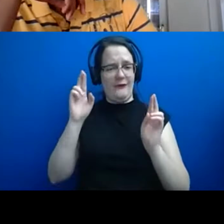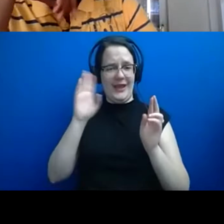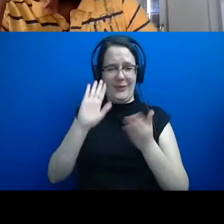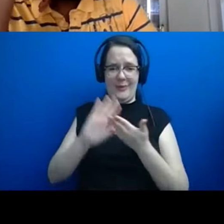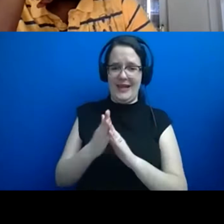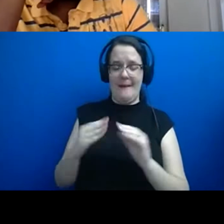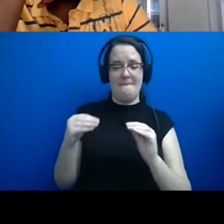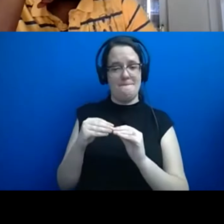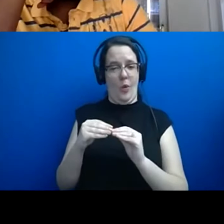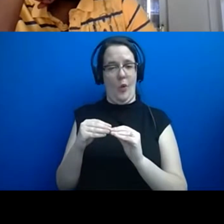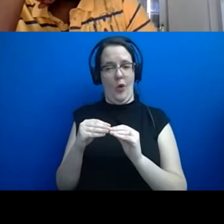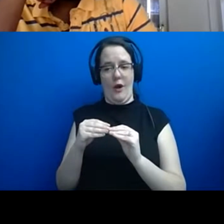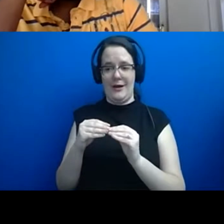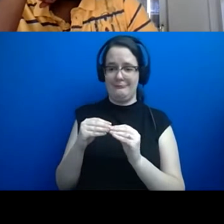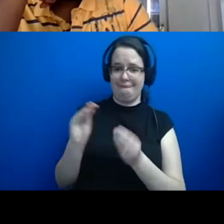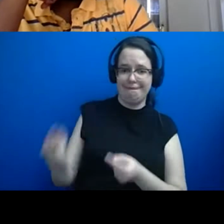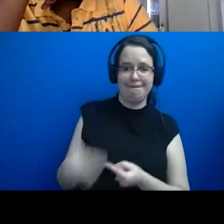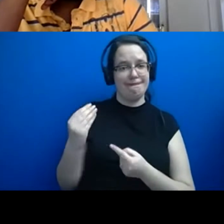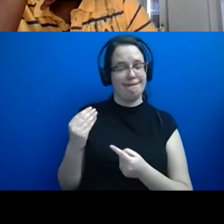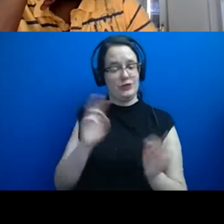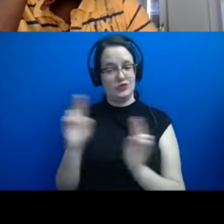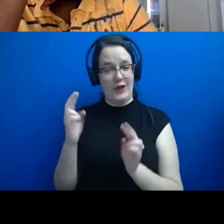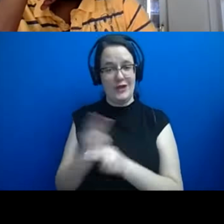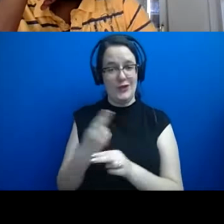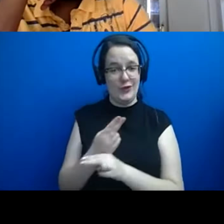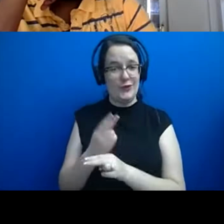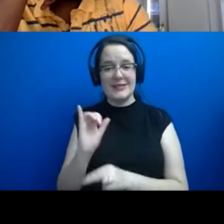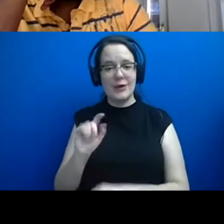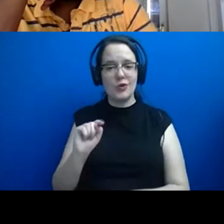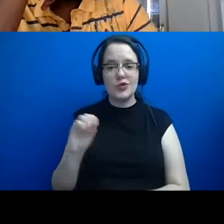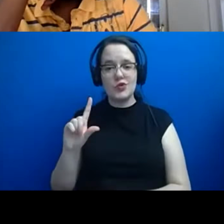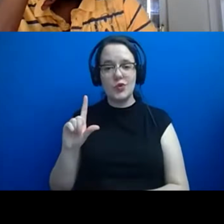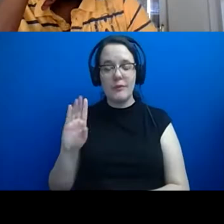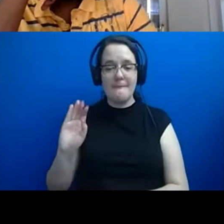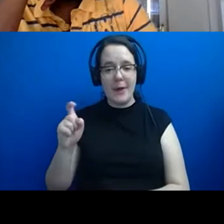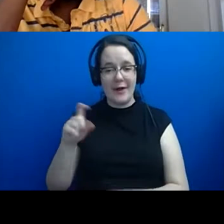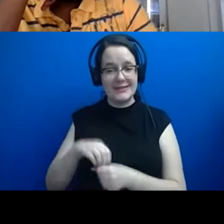use in classrooms. Wonderful. And Ani?